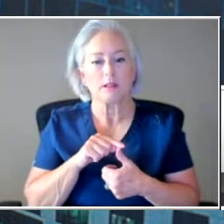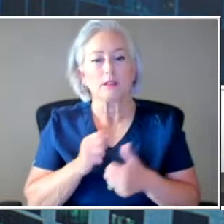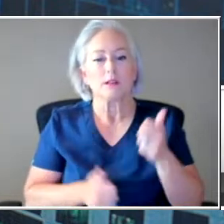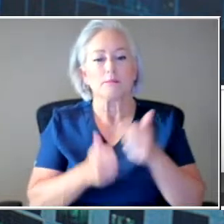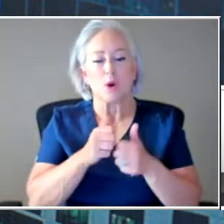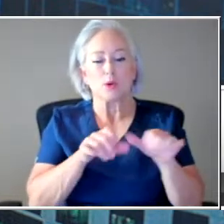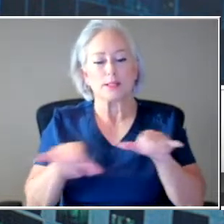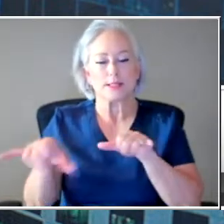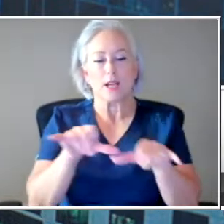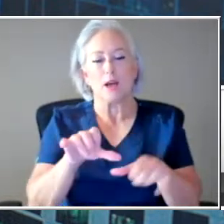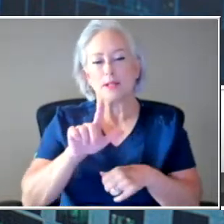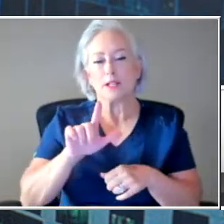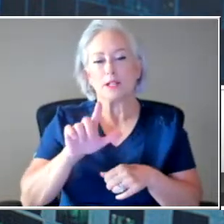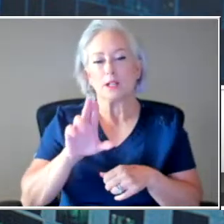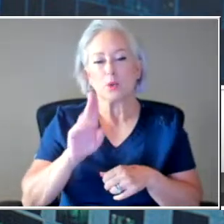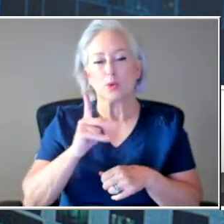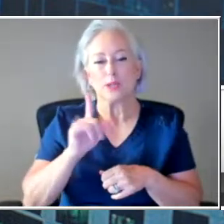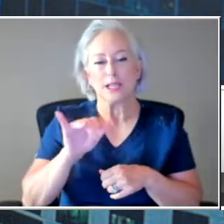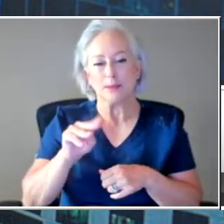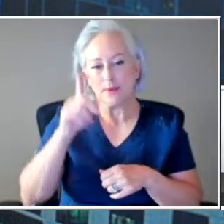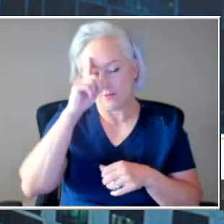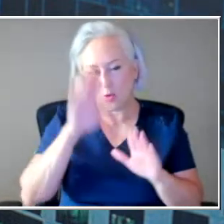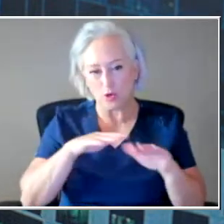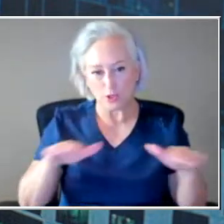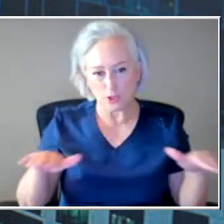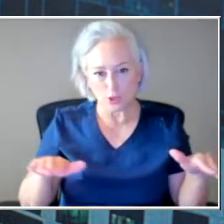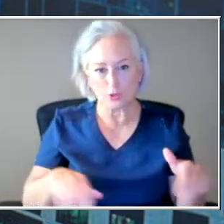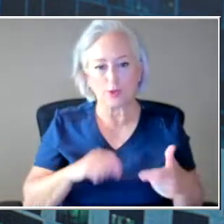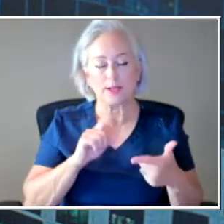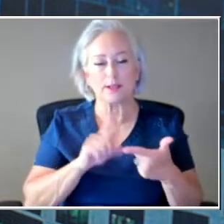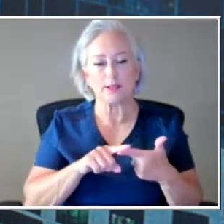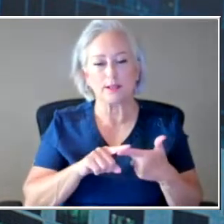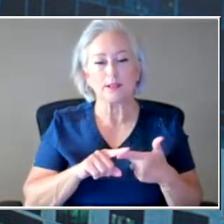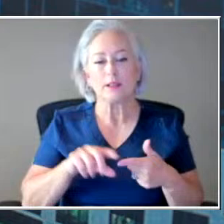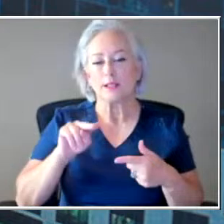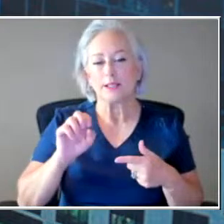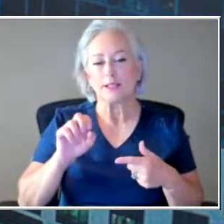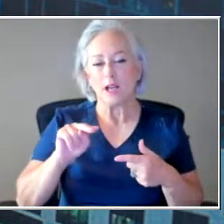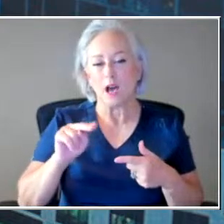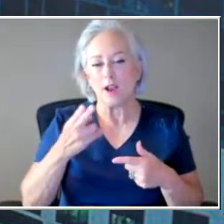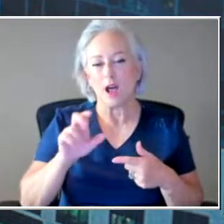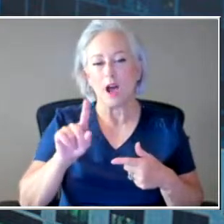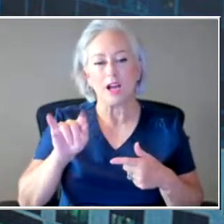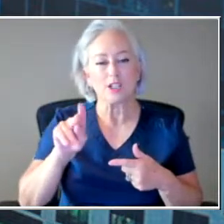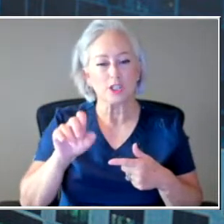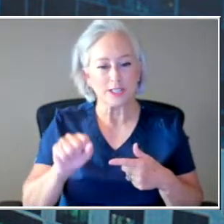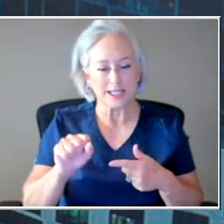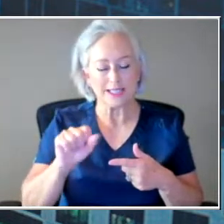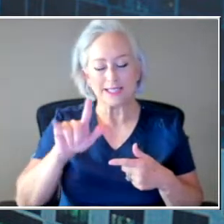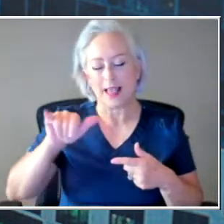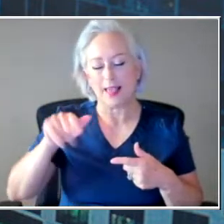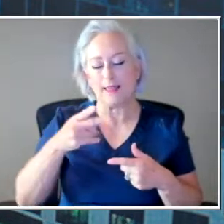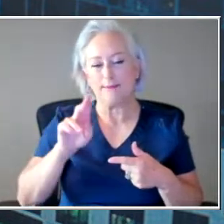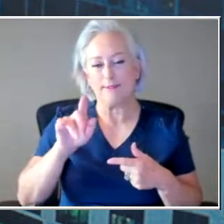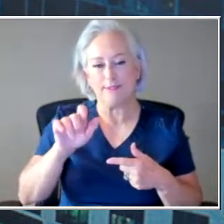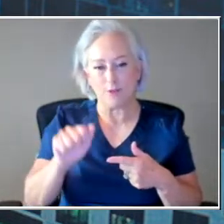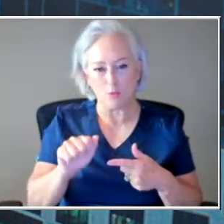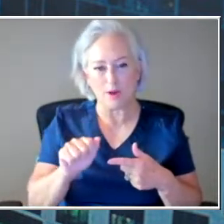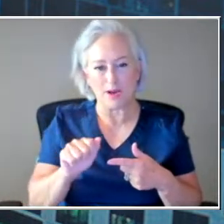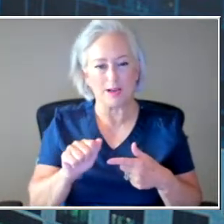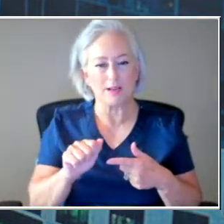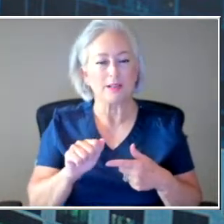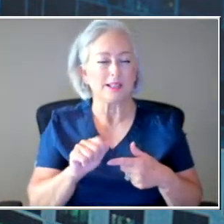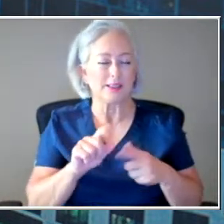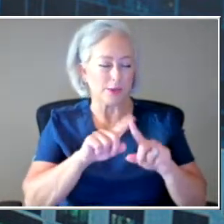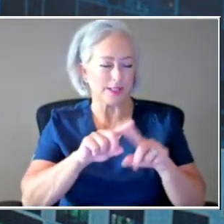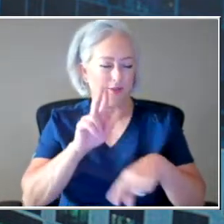in children, but occurs in adults as well, non-Hodgkin's lymphoma, and there are a number of different types of what are called B-cell non-Hodgkin's lymphomas,